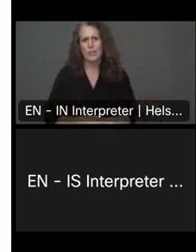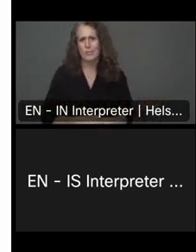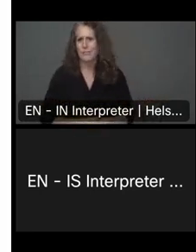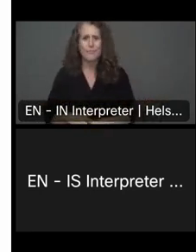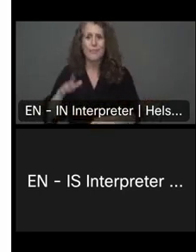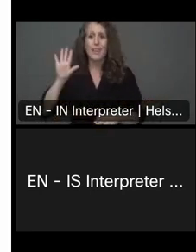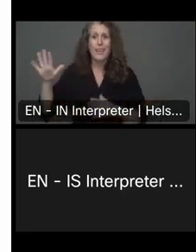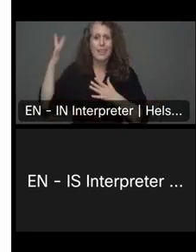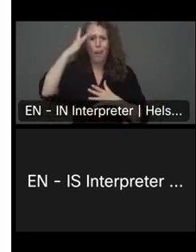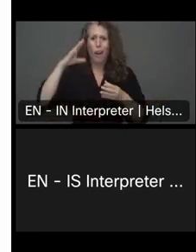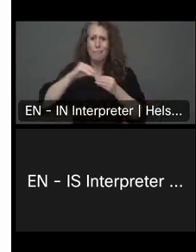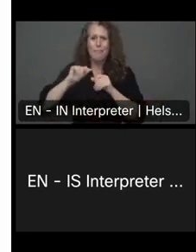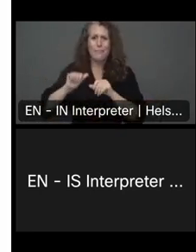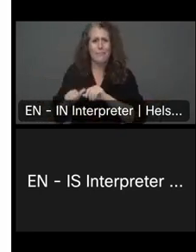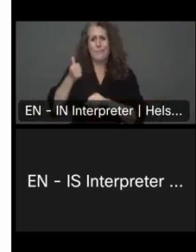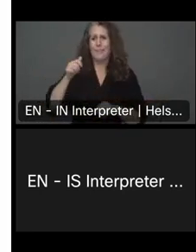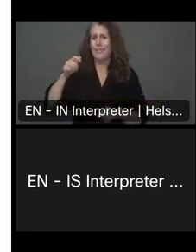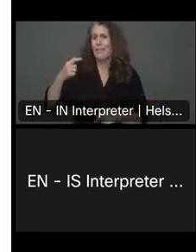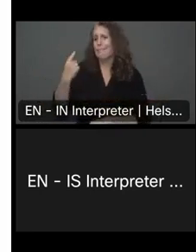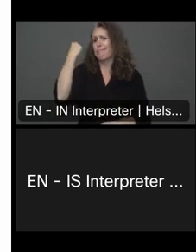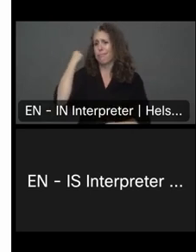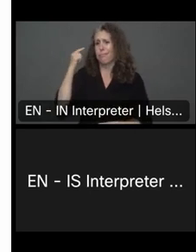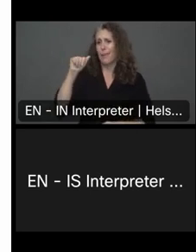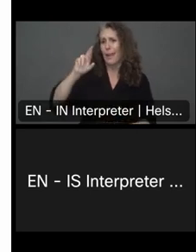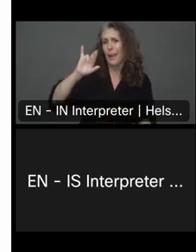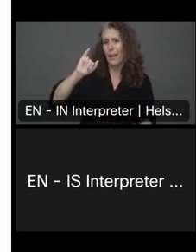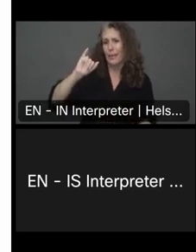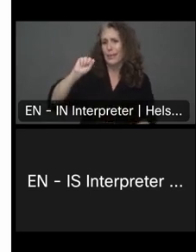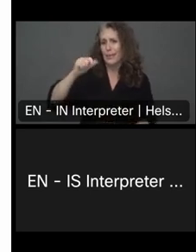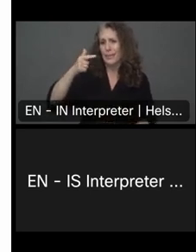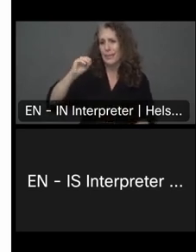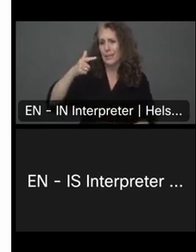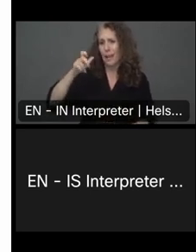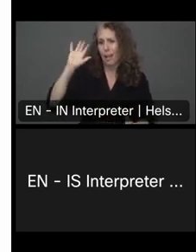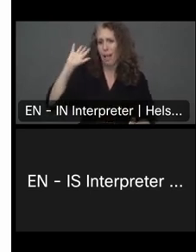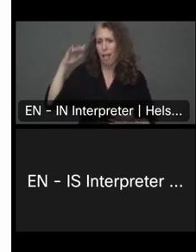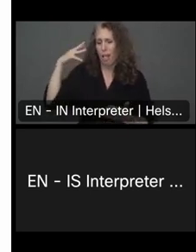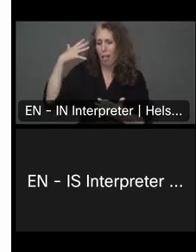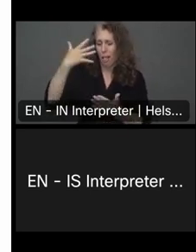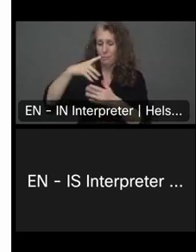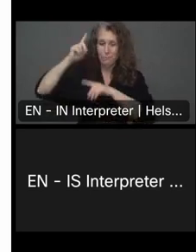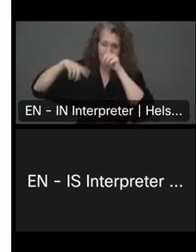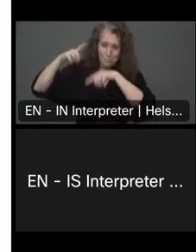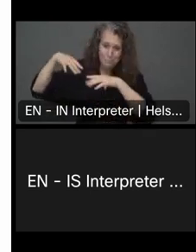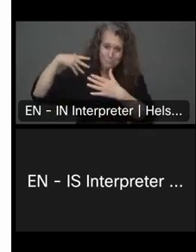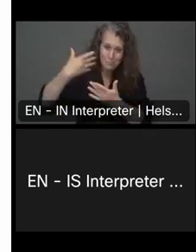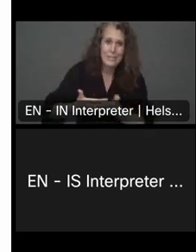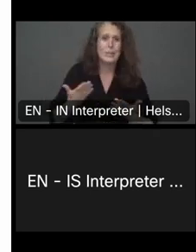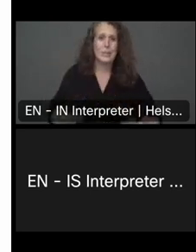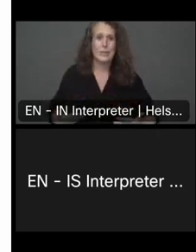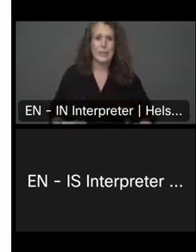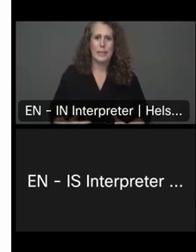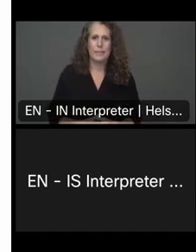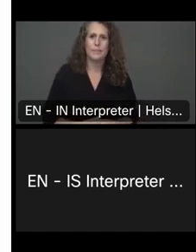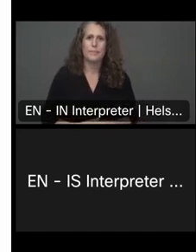present on the function expression of negation and its marked and complex character. In doing so, Larry